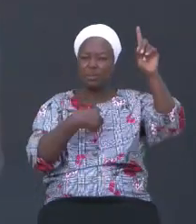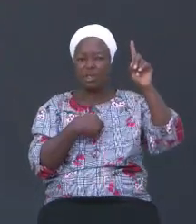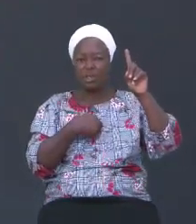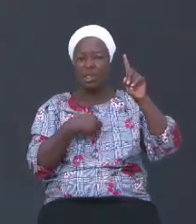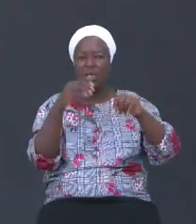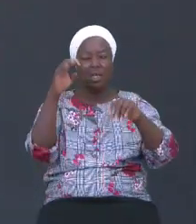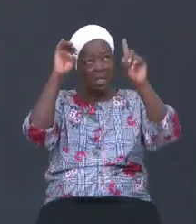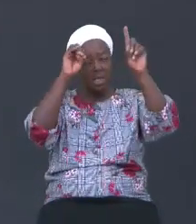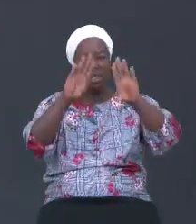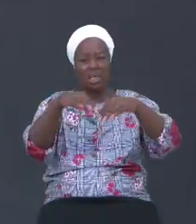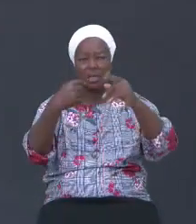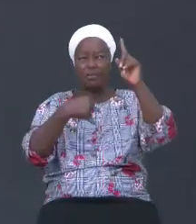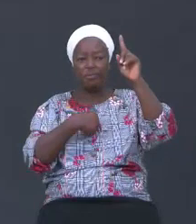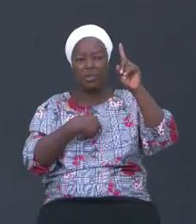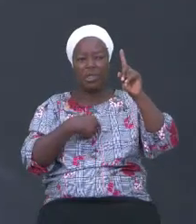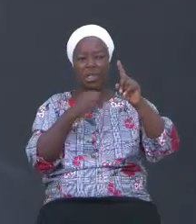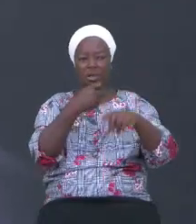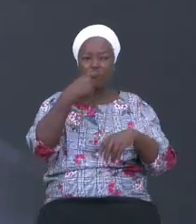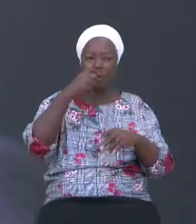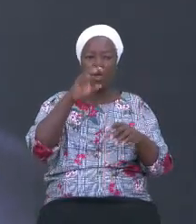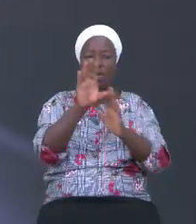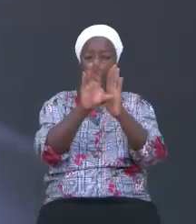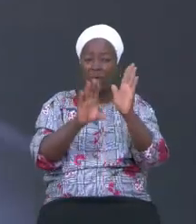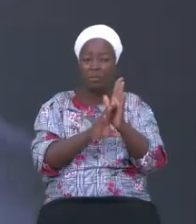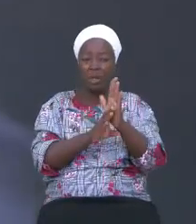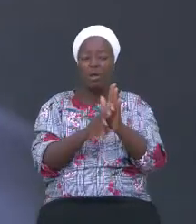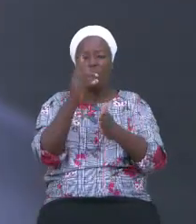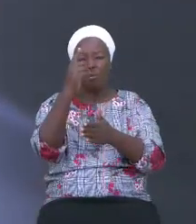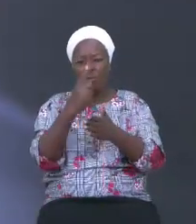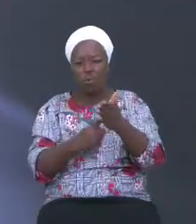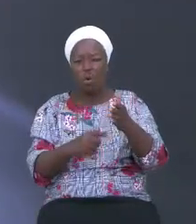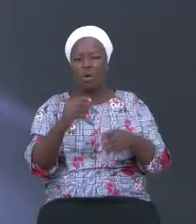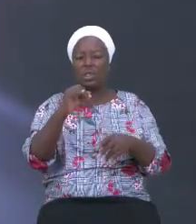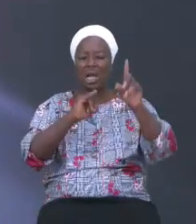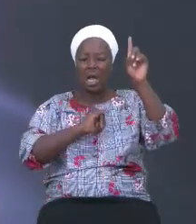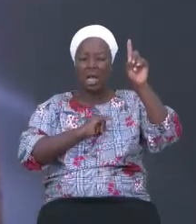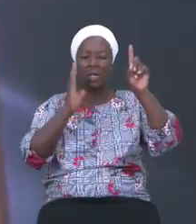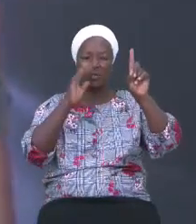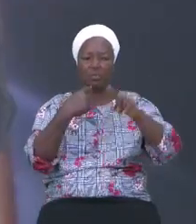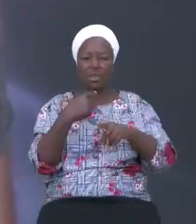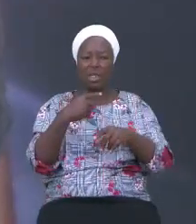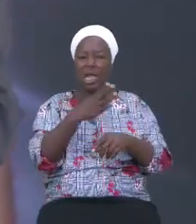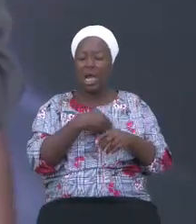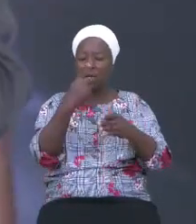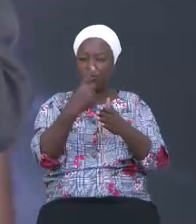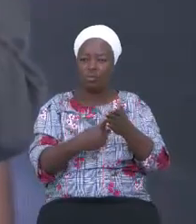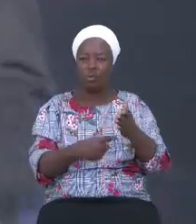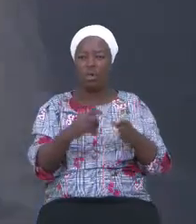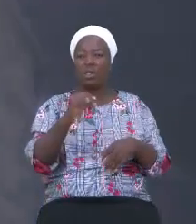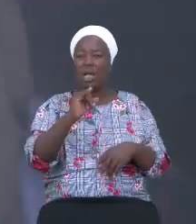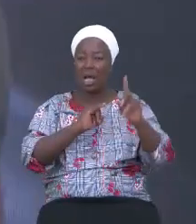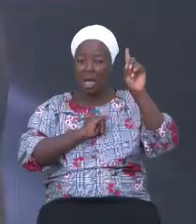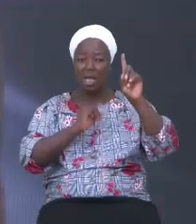he gave me a commandment what I should say and what I